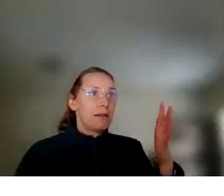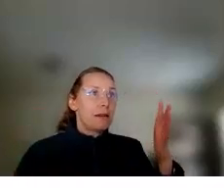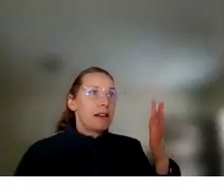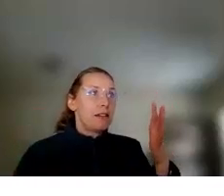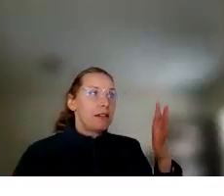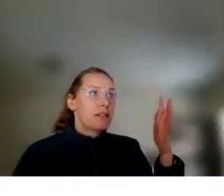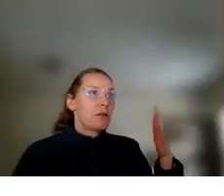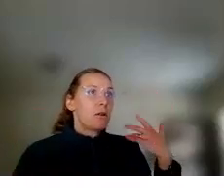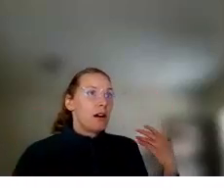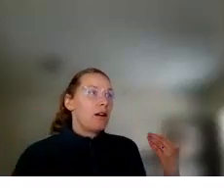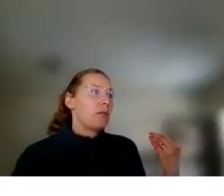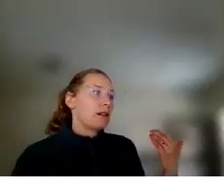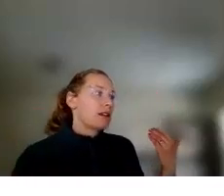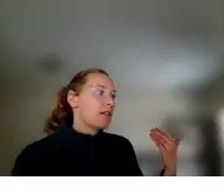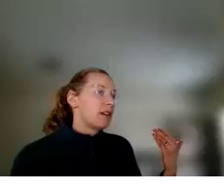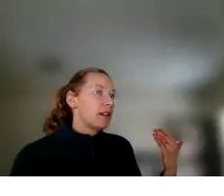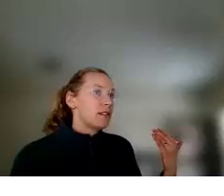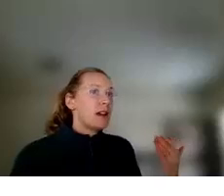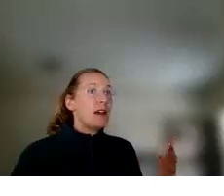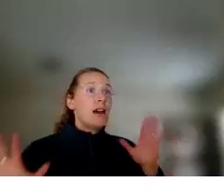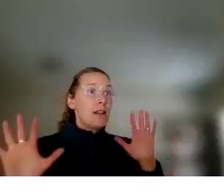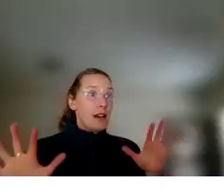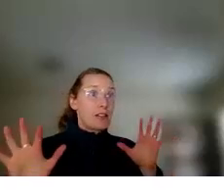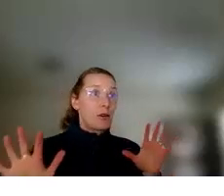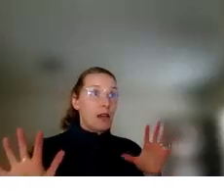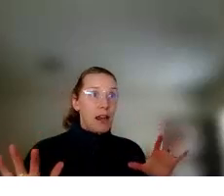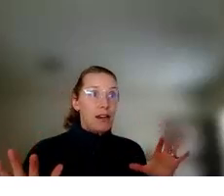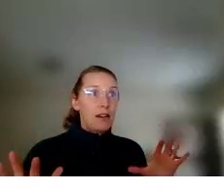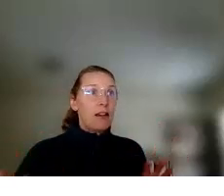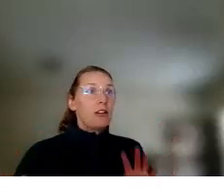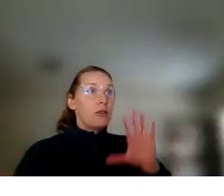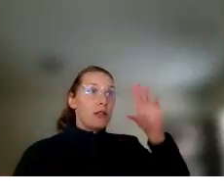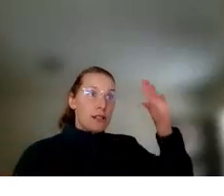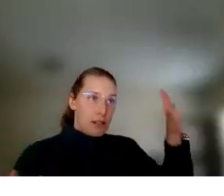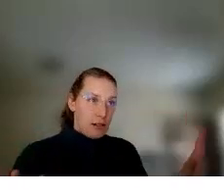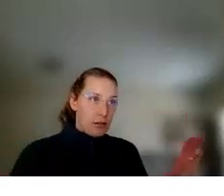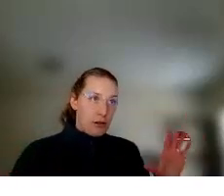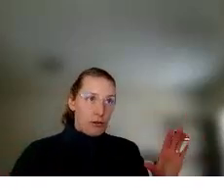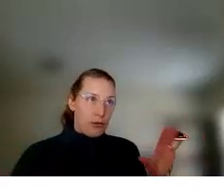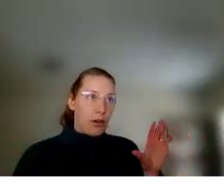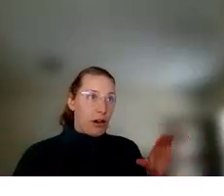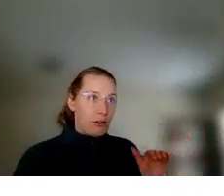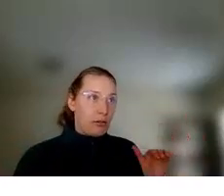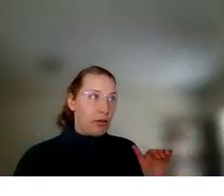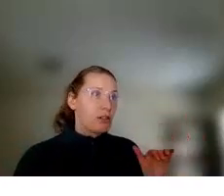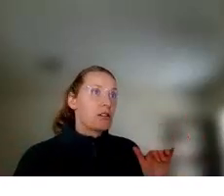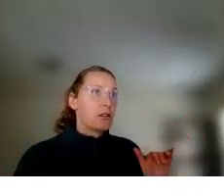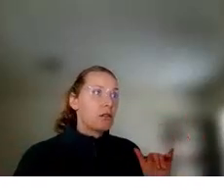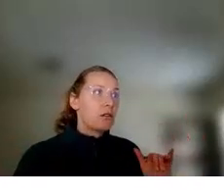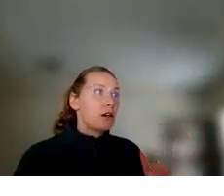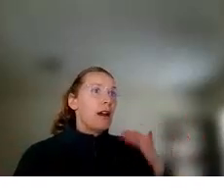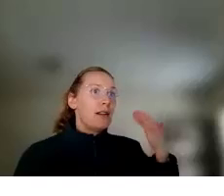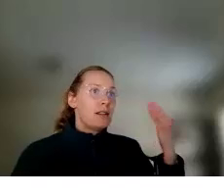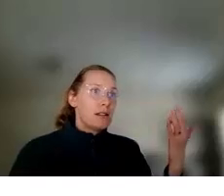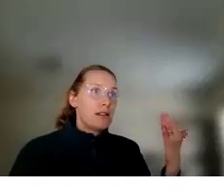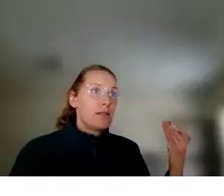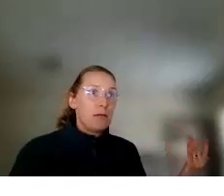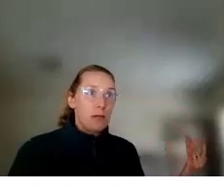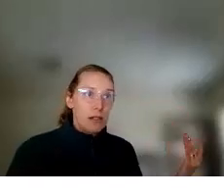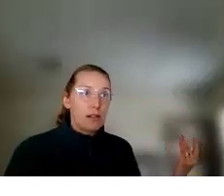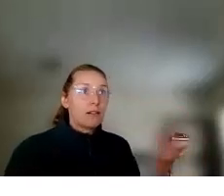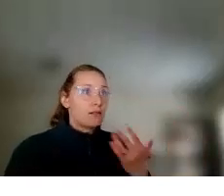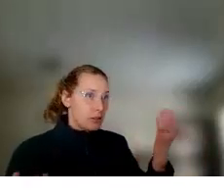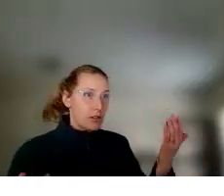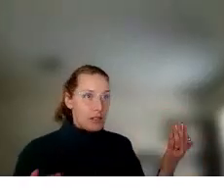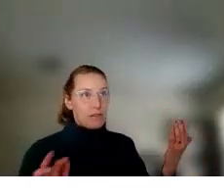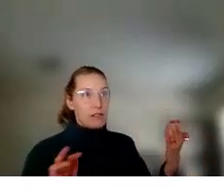has a life-limiting illness or complex health needs, that's okay. You can still go through the 100.2 and see if